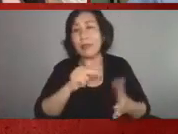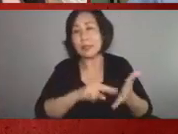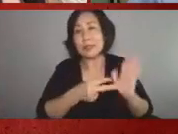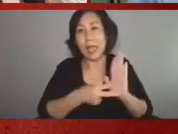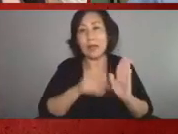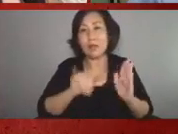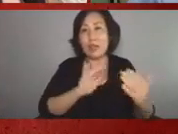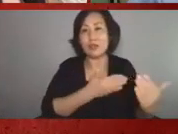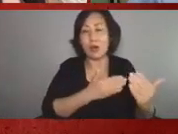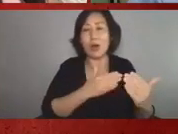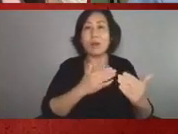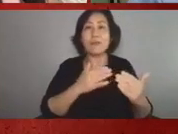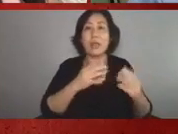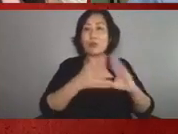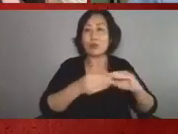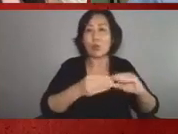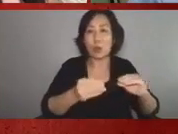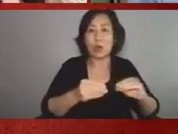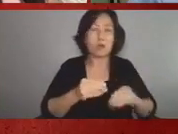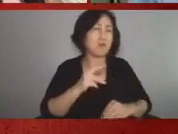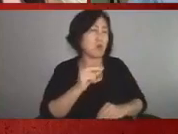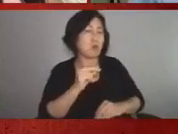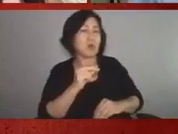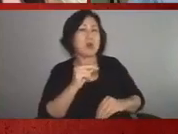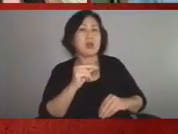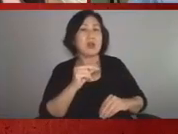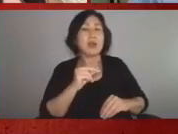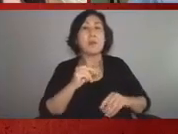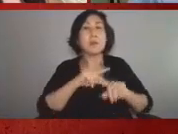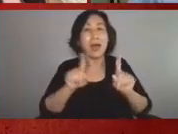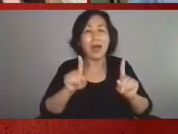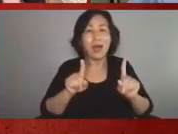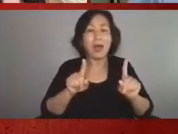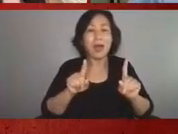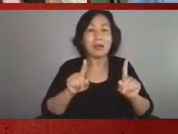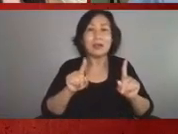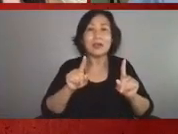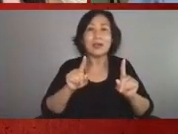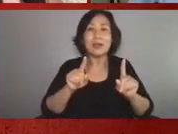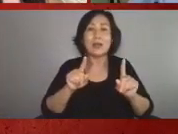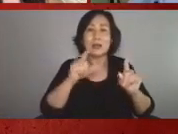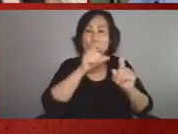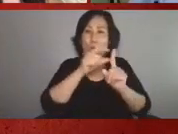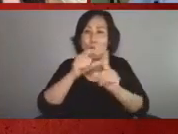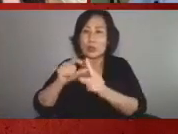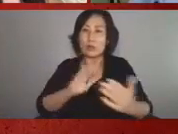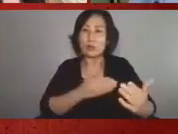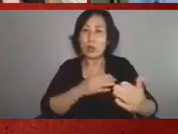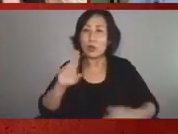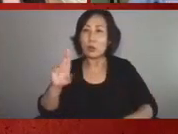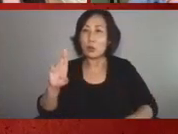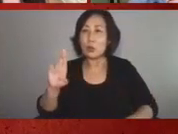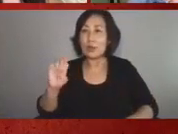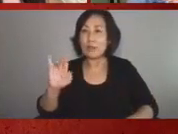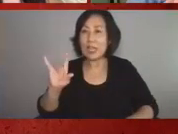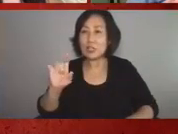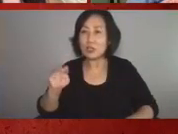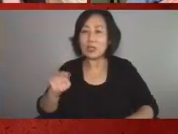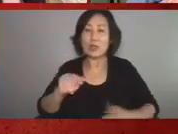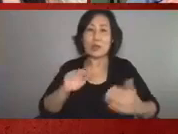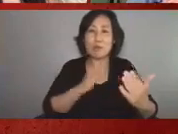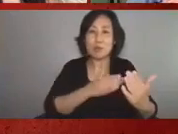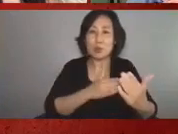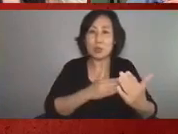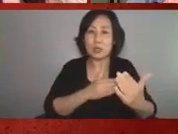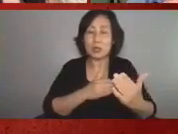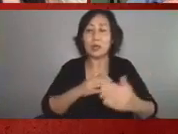of the song and the story. No. Per se, but in the words and in the music,